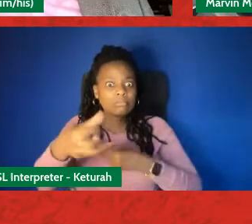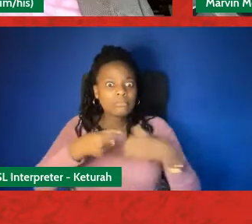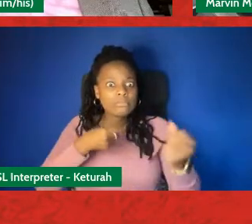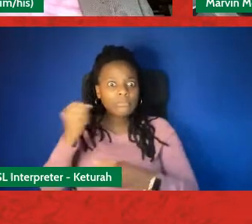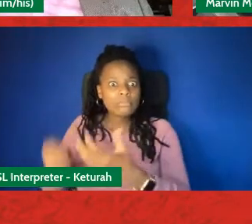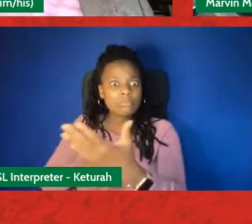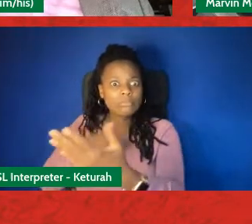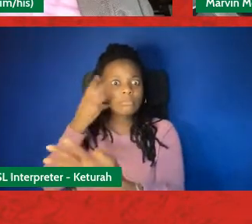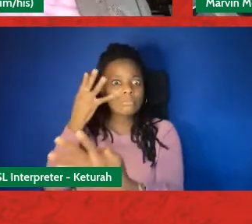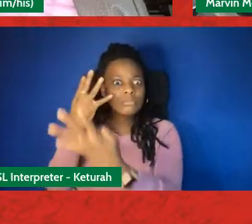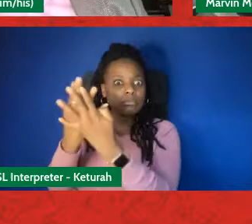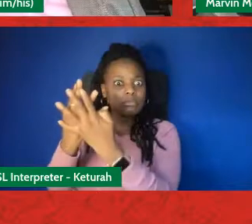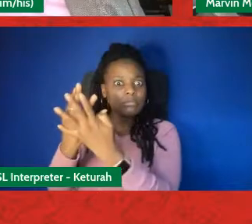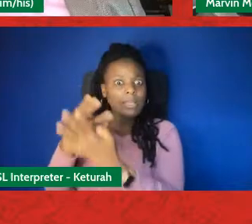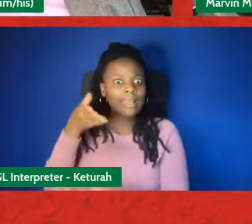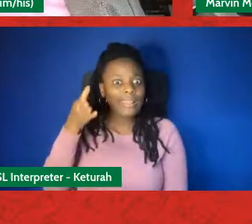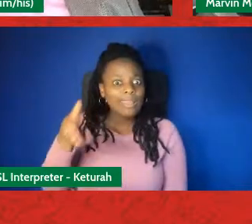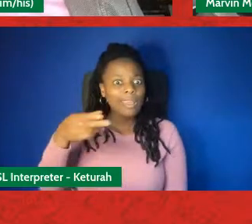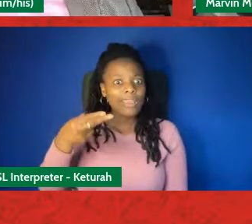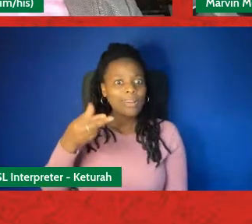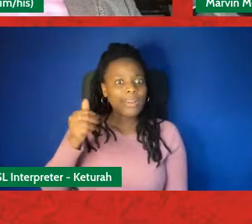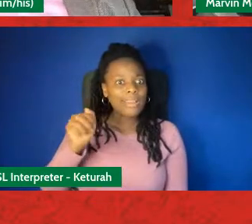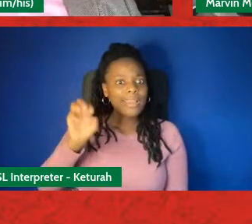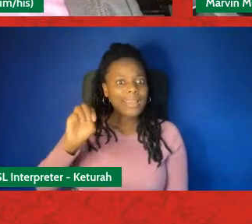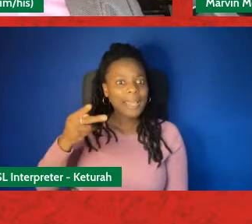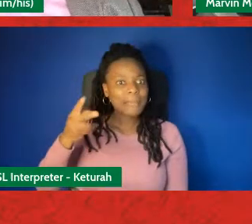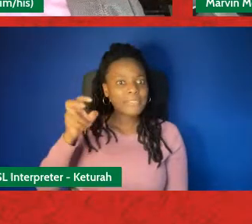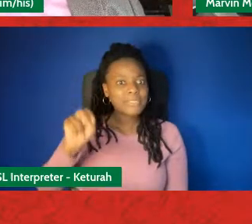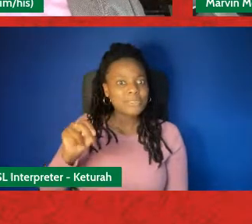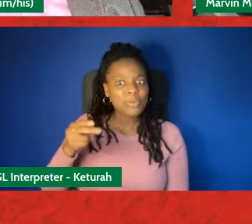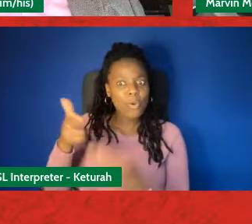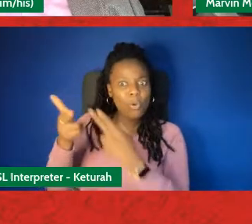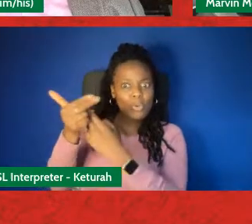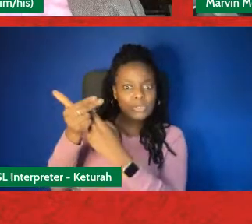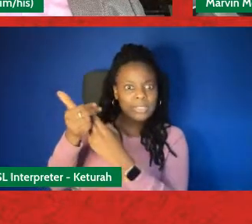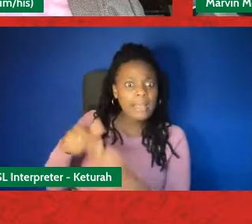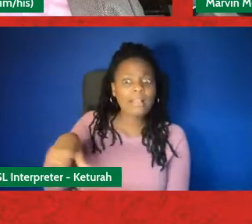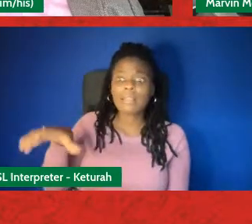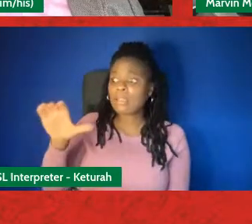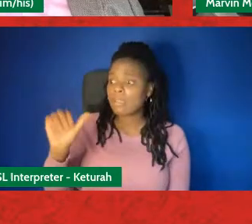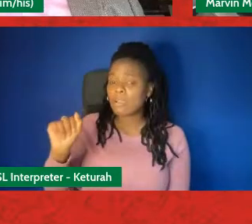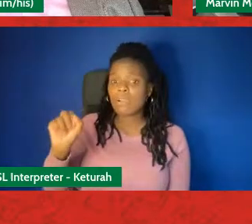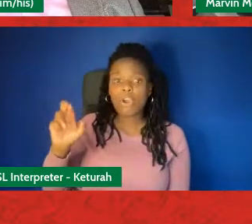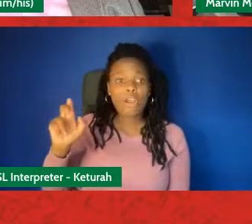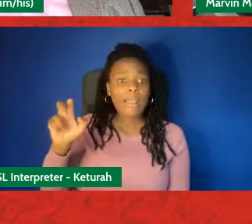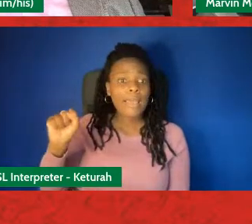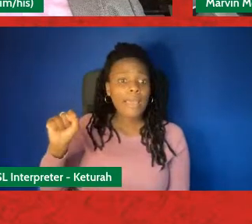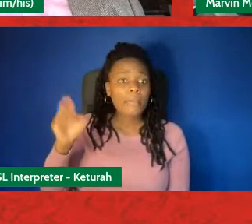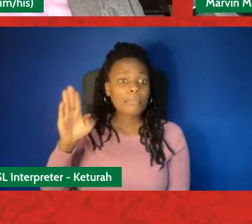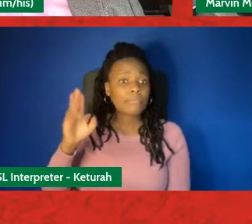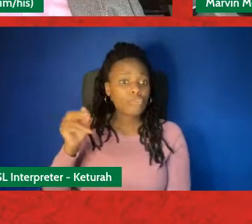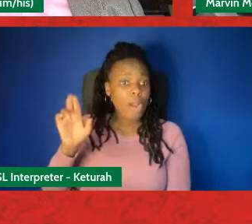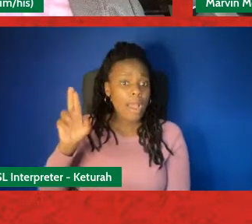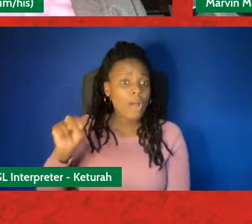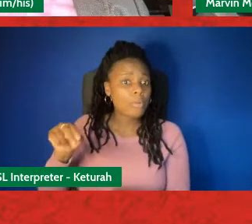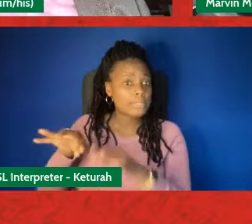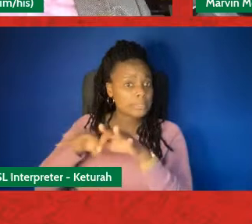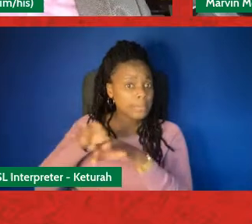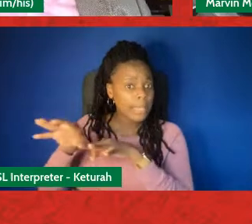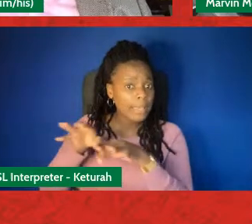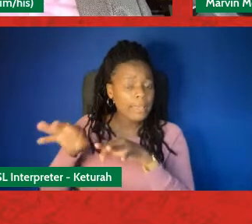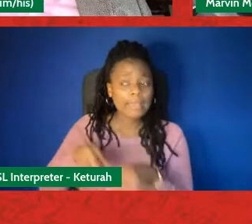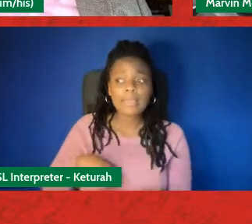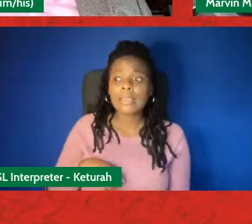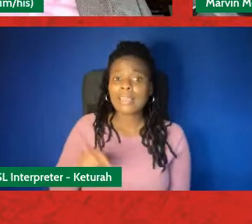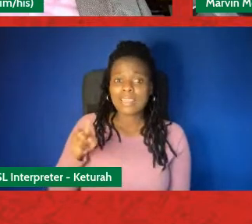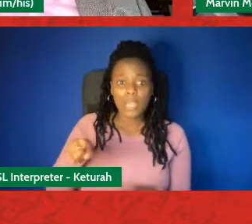Hampton's Hotel. But then what came out of that, and Carlisle Brown captures it at the end of his play, they were told